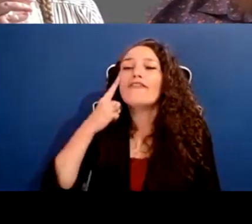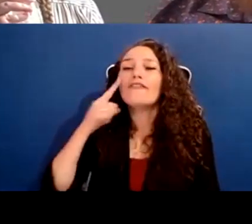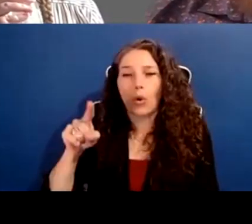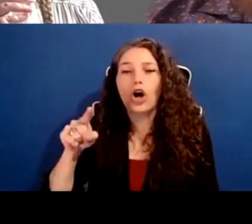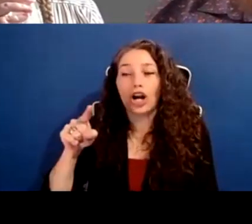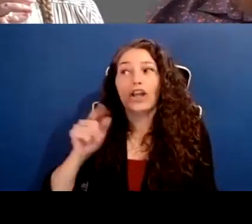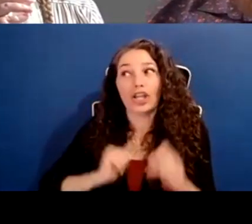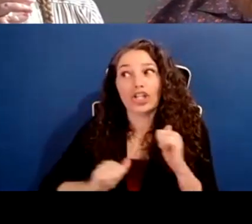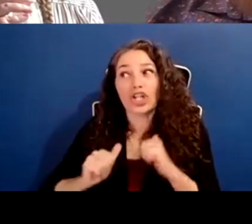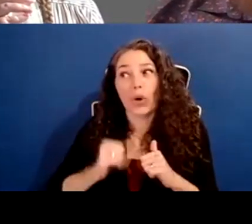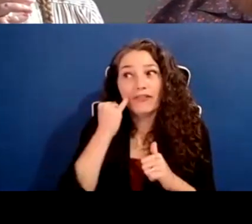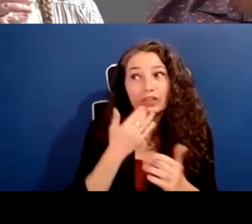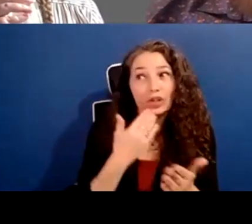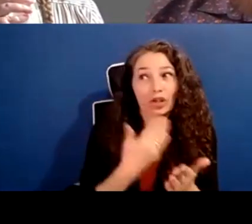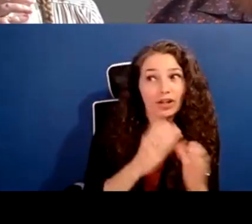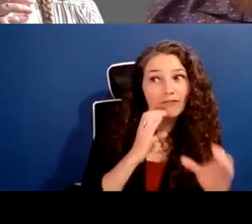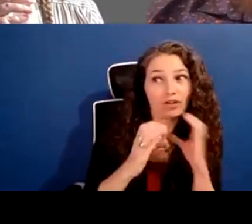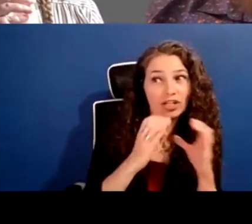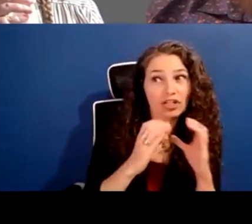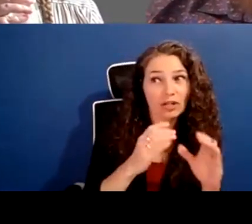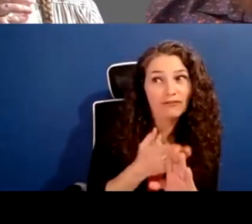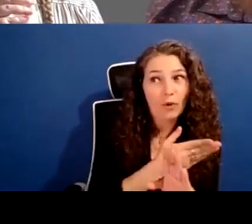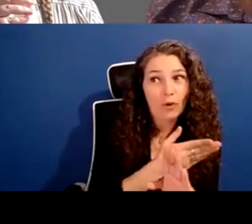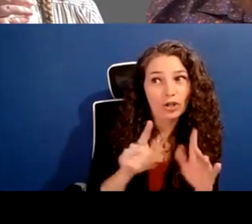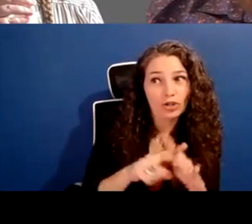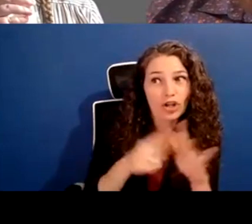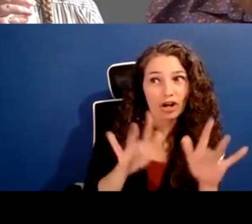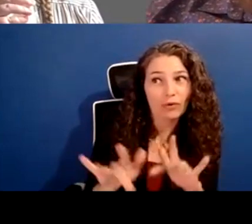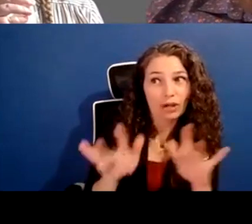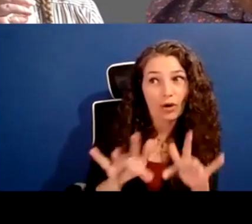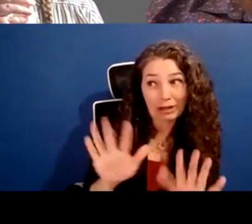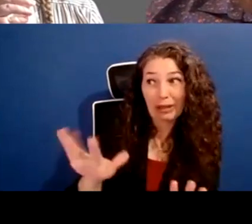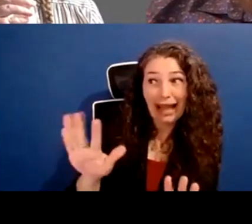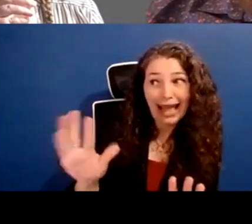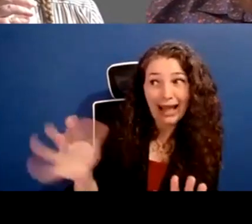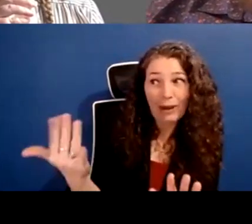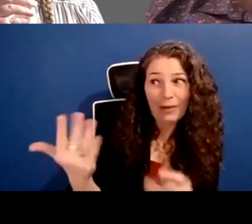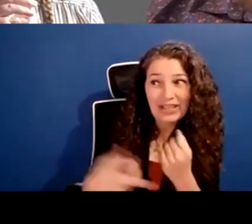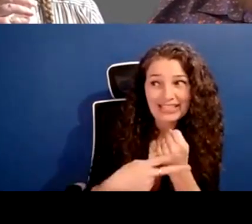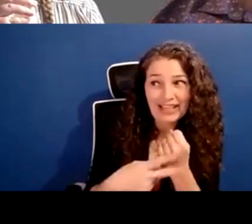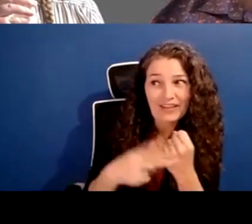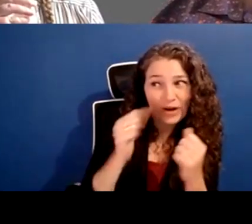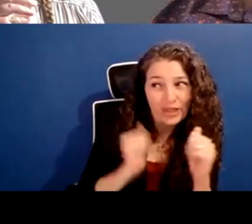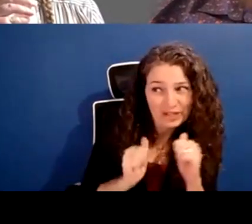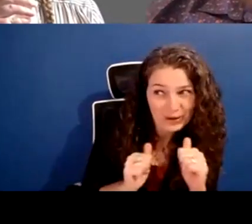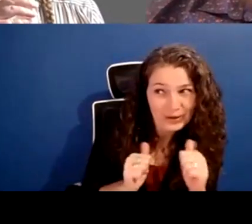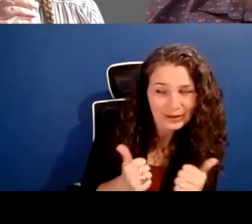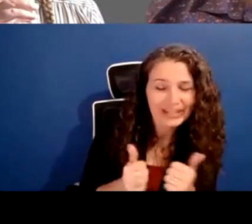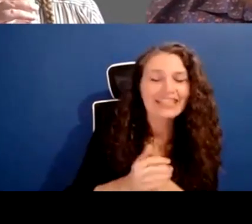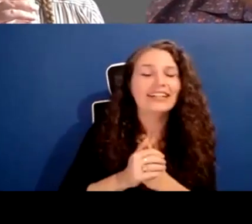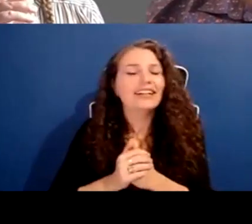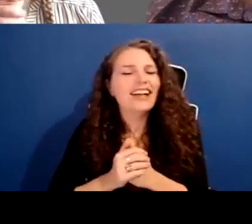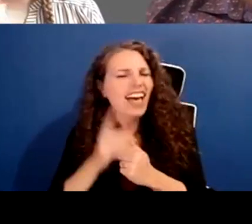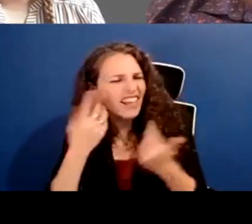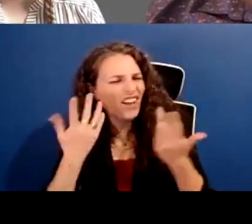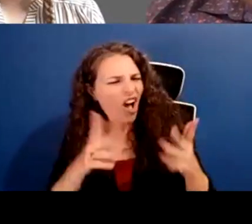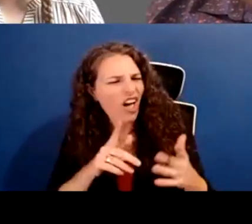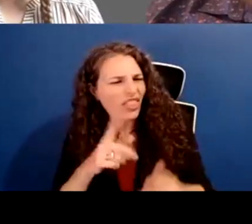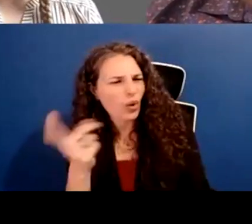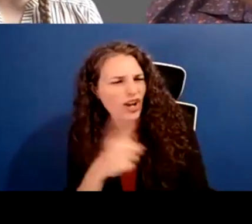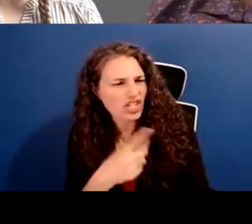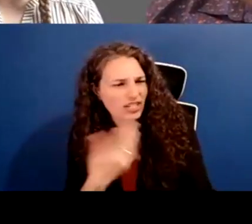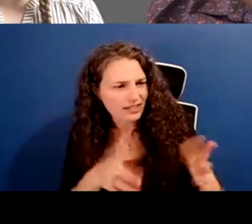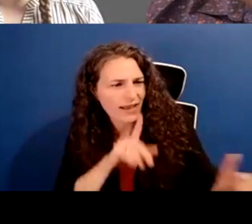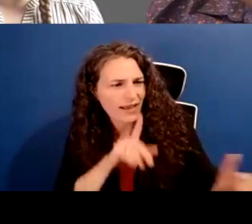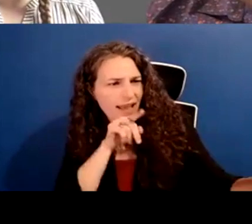On that note, I think we've answered all the other questions that we have.